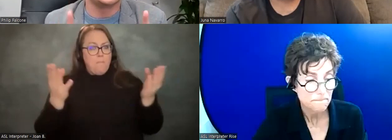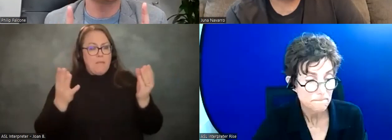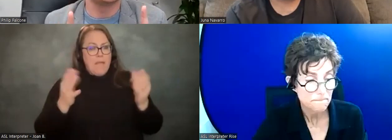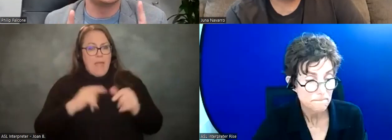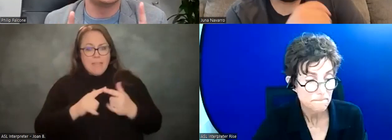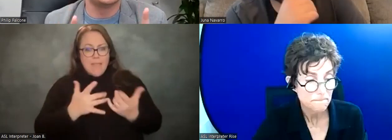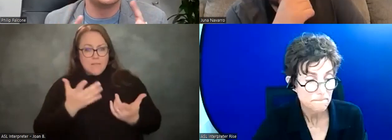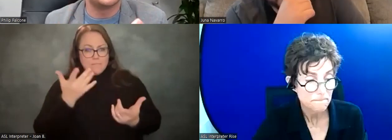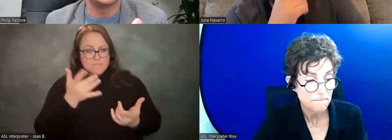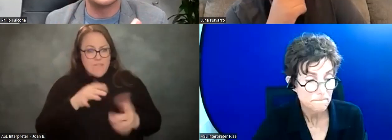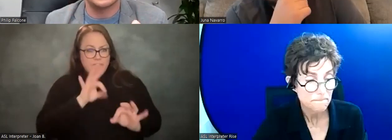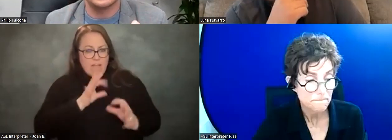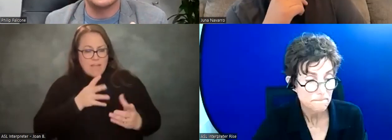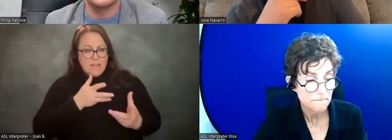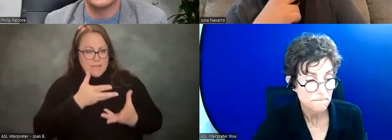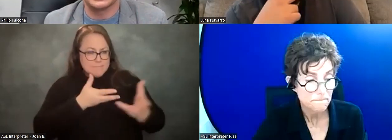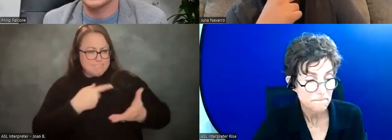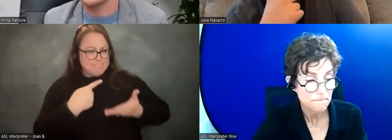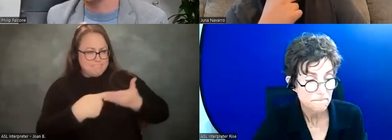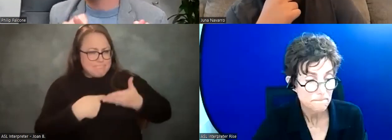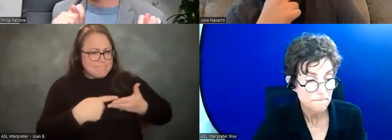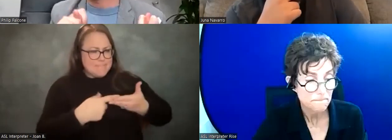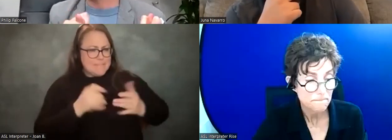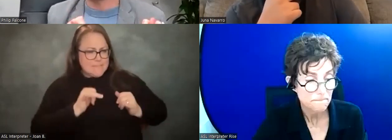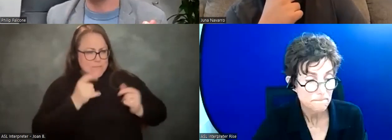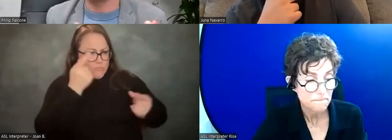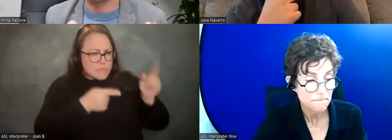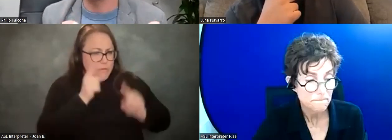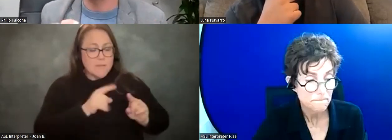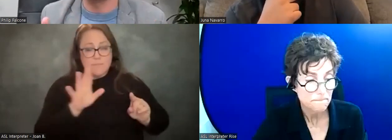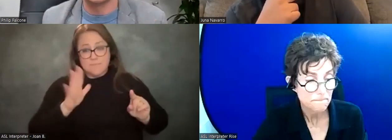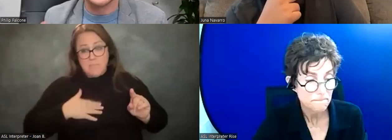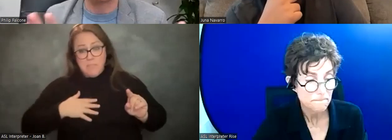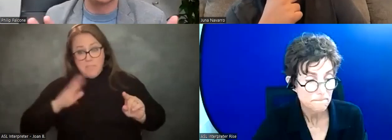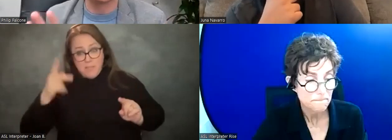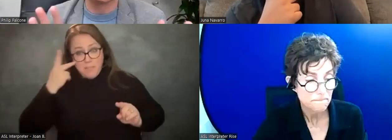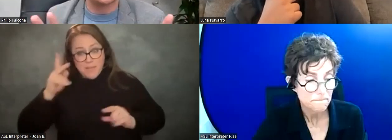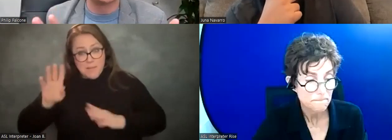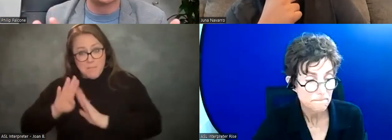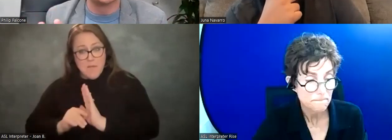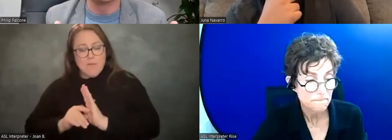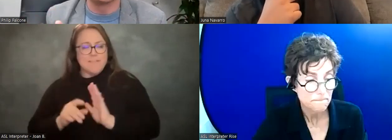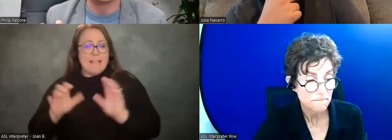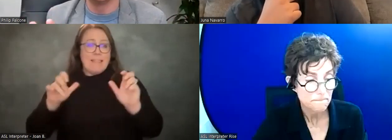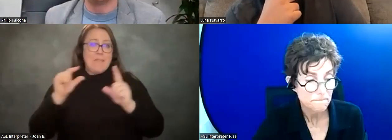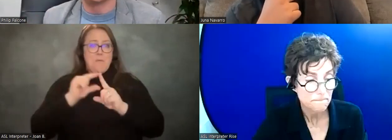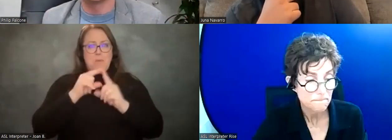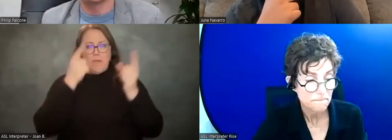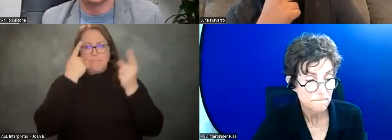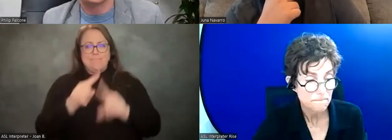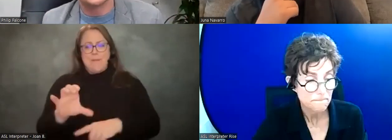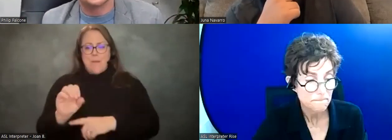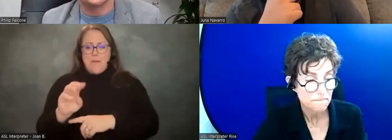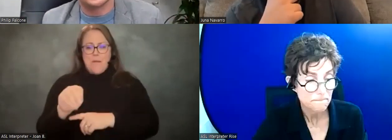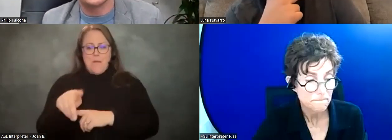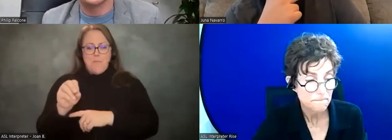And I largely say, and because I come from a political background, compromise is not always my favorite word, but I think in